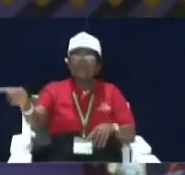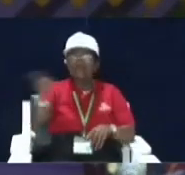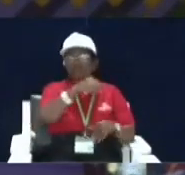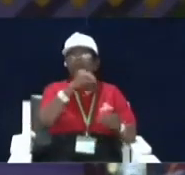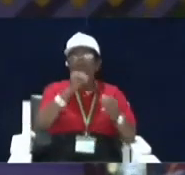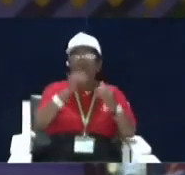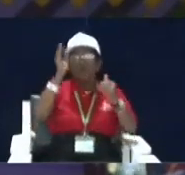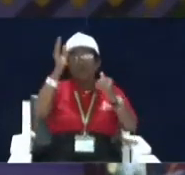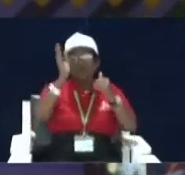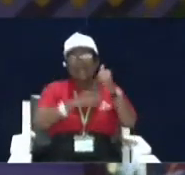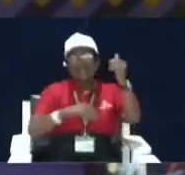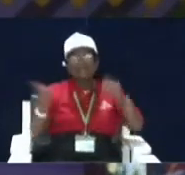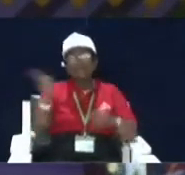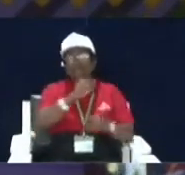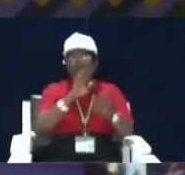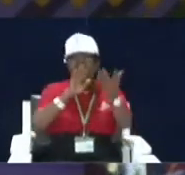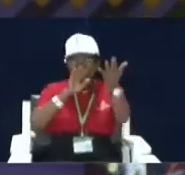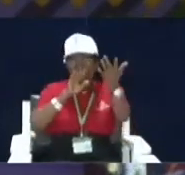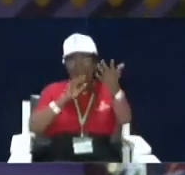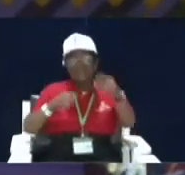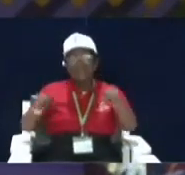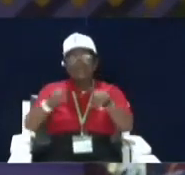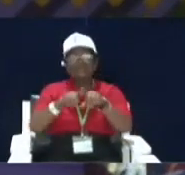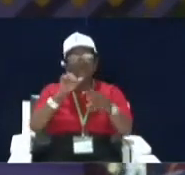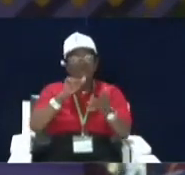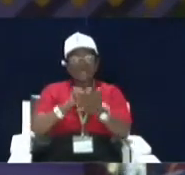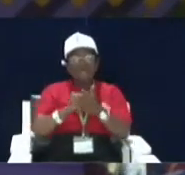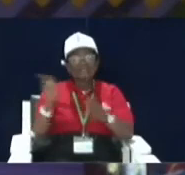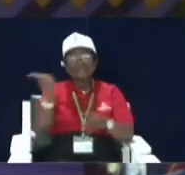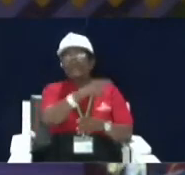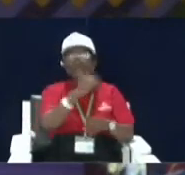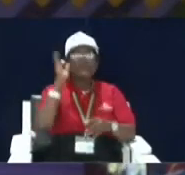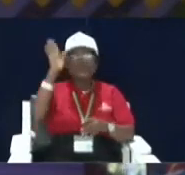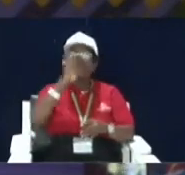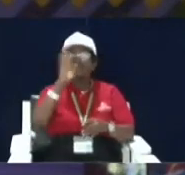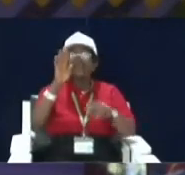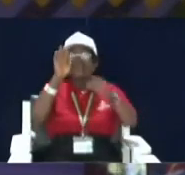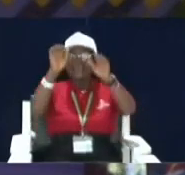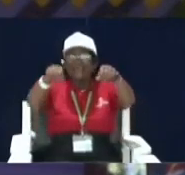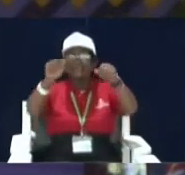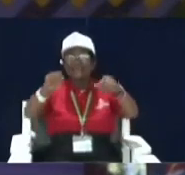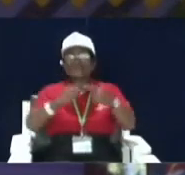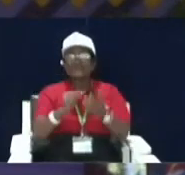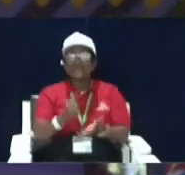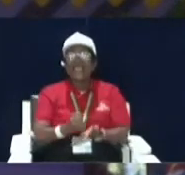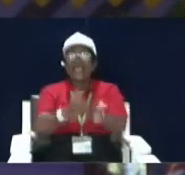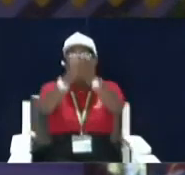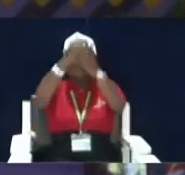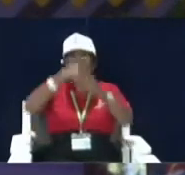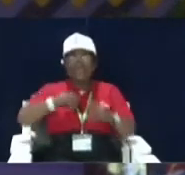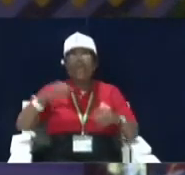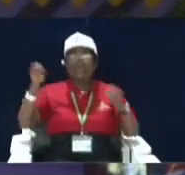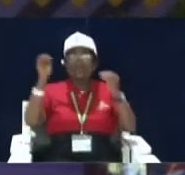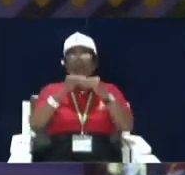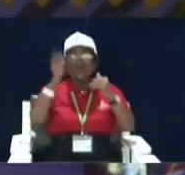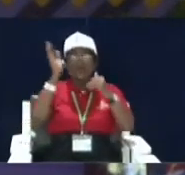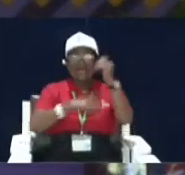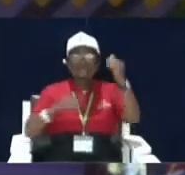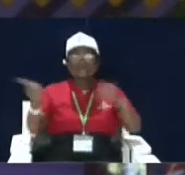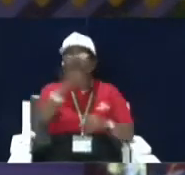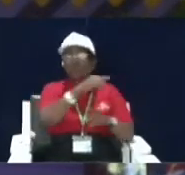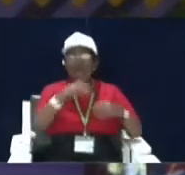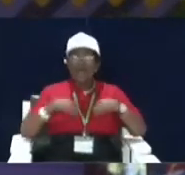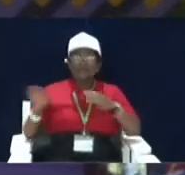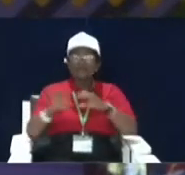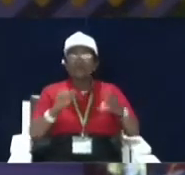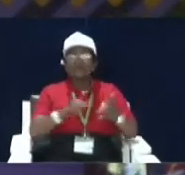to help me more than you've already done. And those who have not done anything, I hope